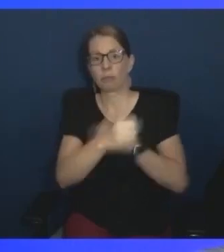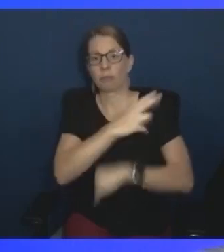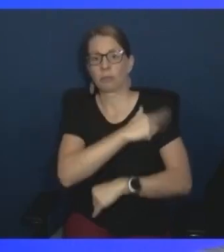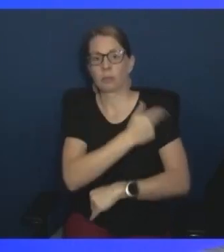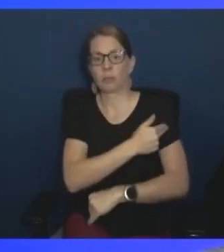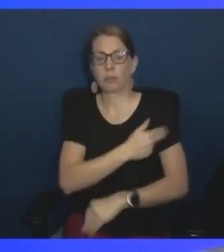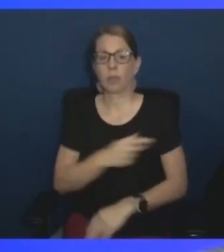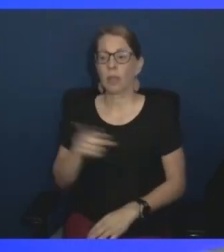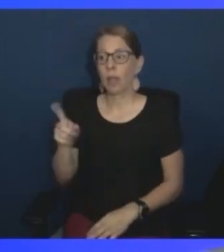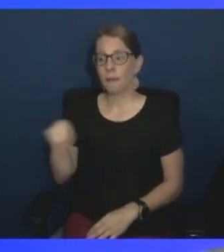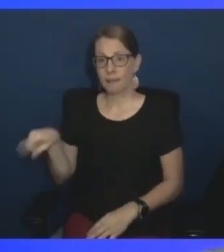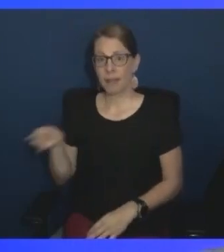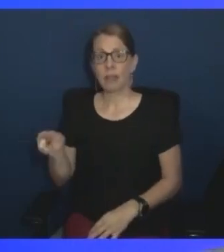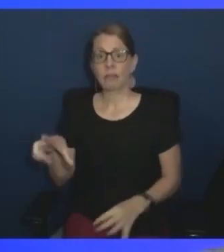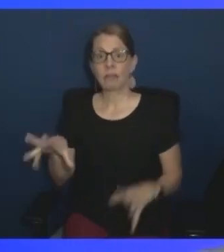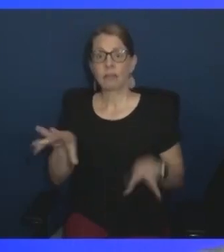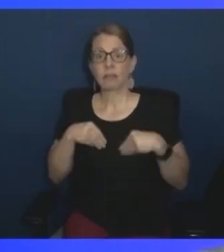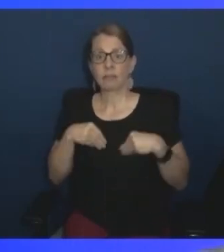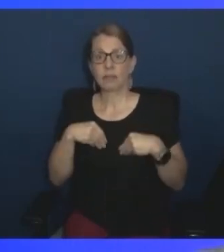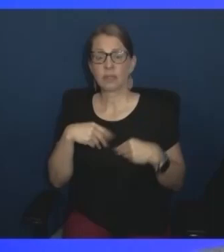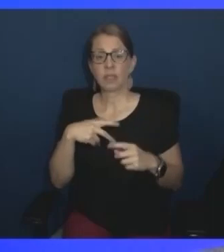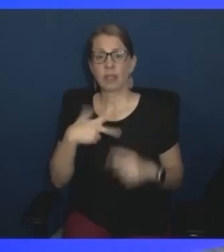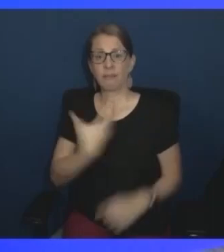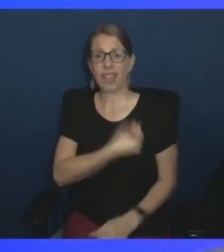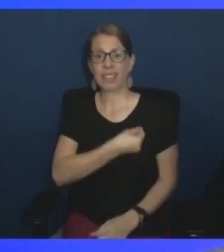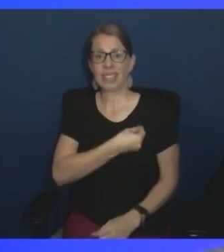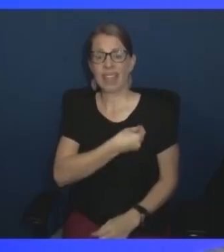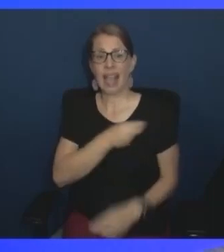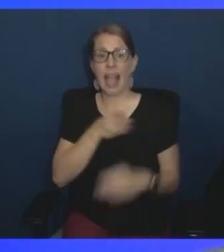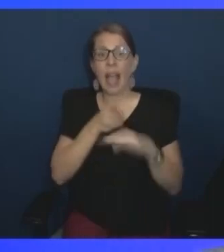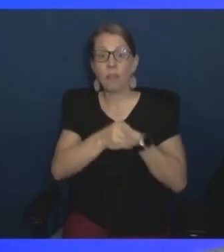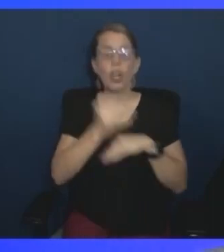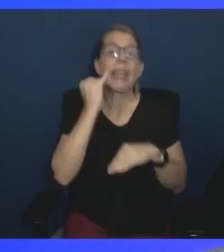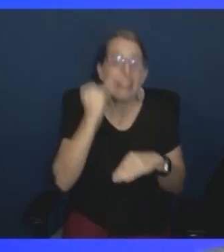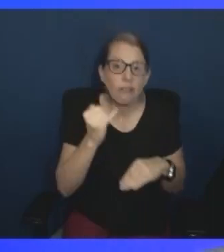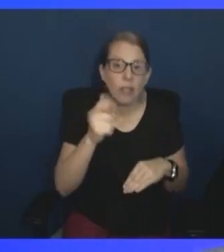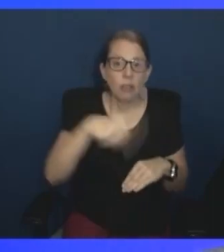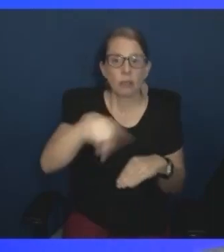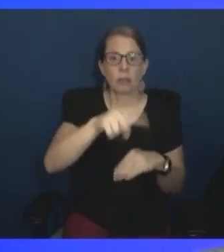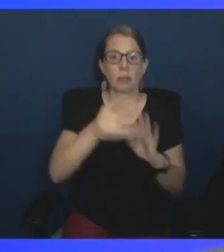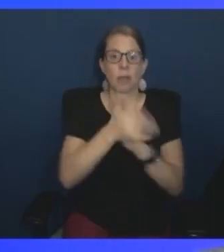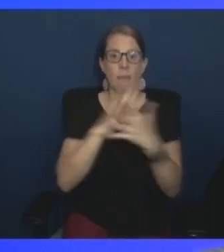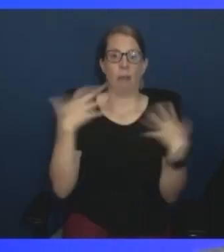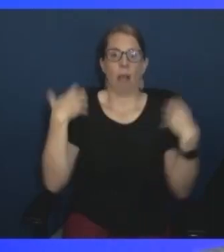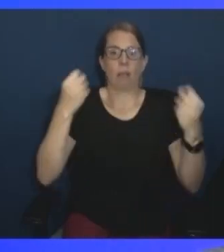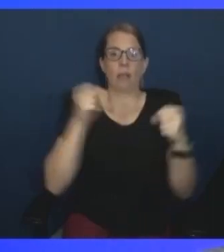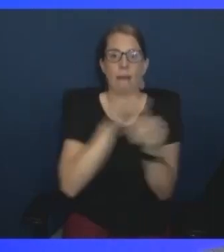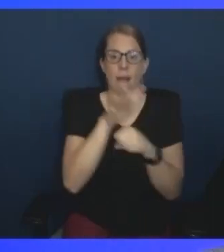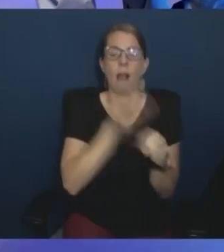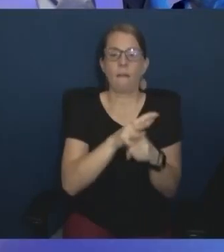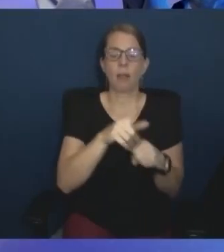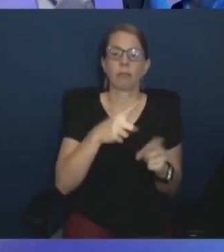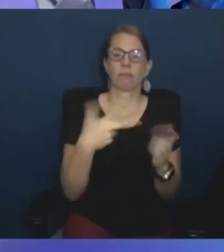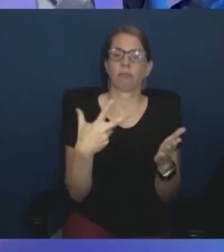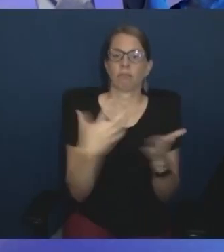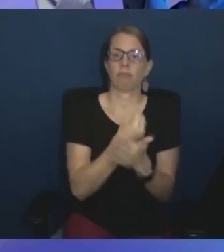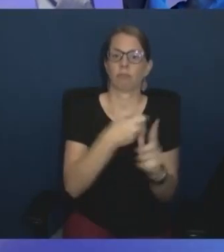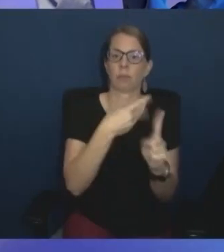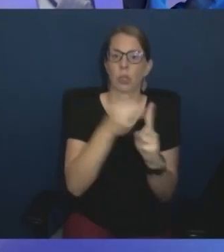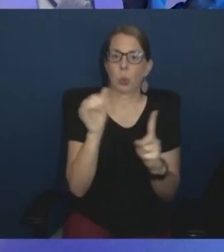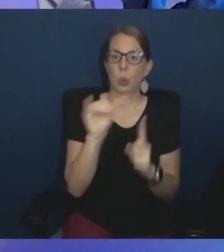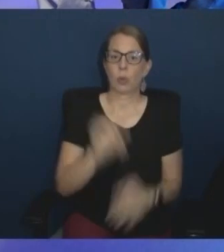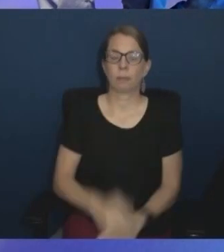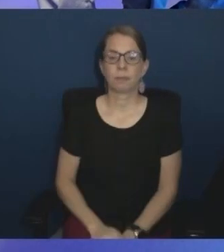vaccination after, if they ever get well enough to receive vaccination. So it's a really unfortunate and all too common story. Sure. And Cody, I know you bring